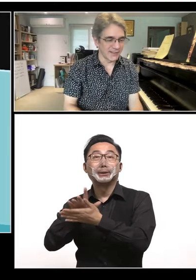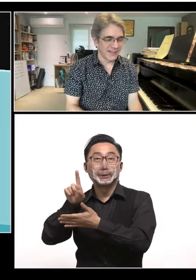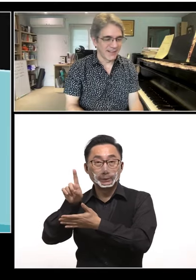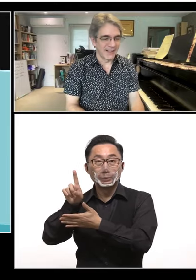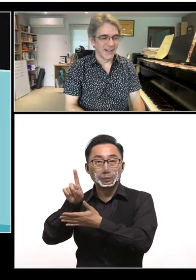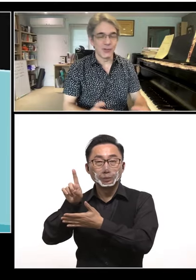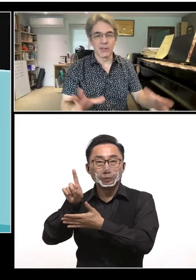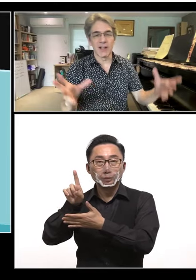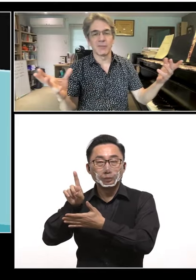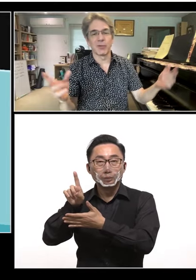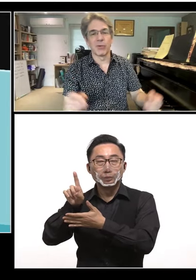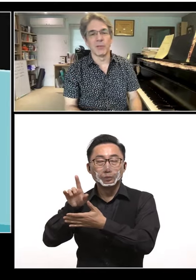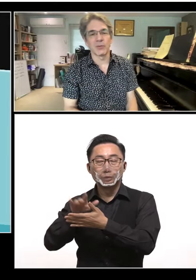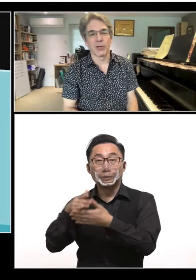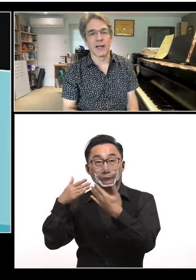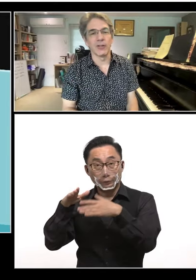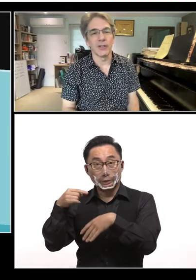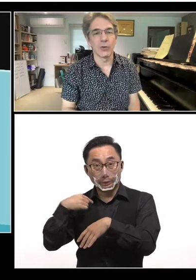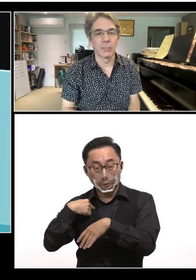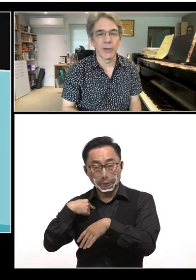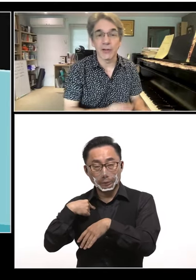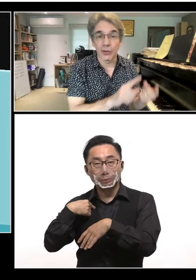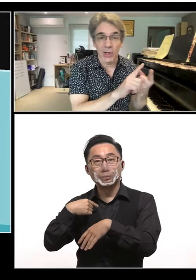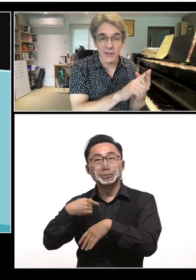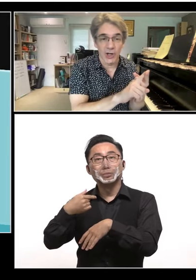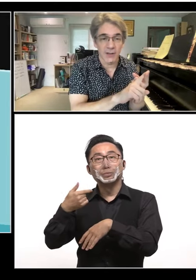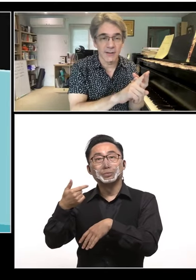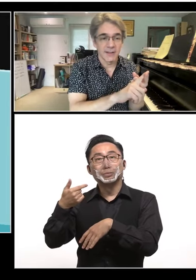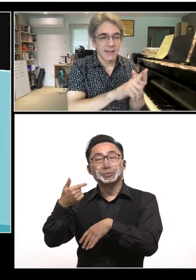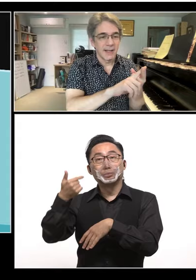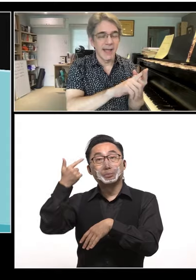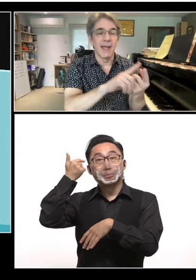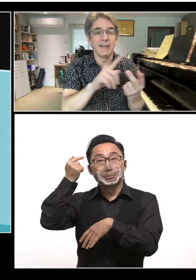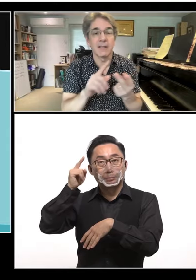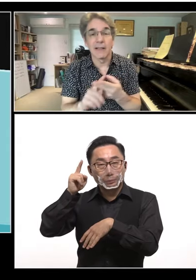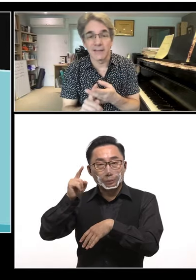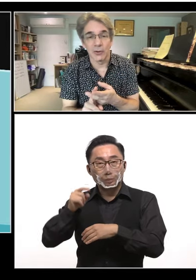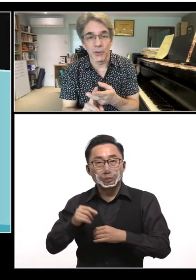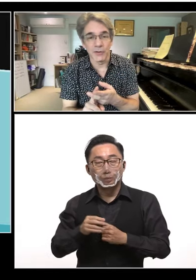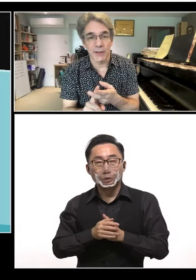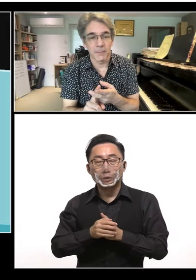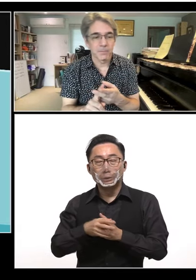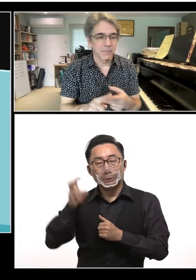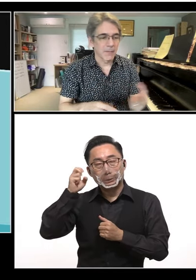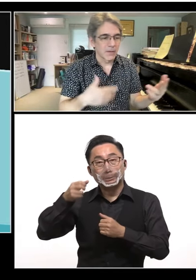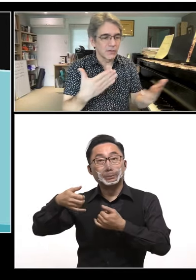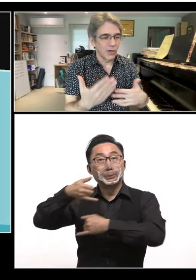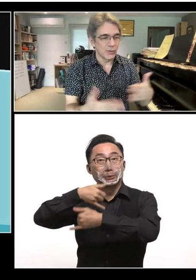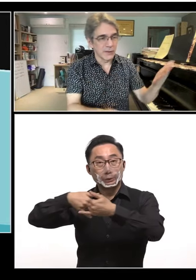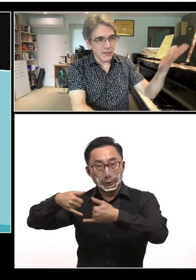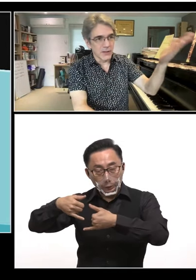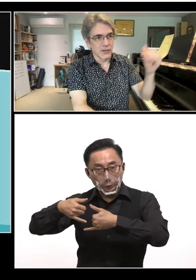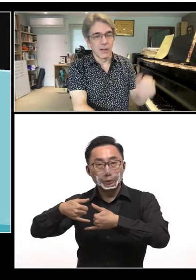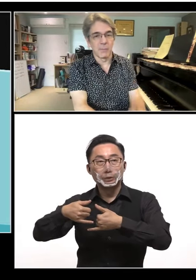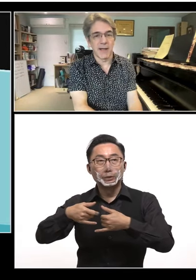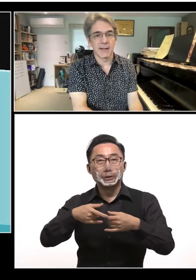was do a kind of performance where I could incorporate crosstalk and classical music. So